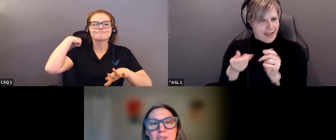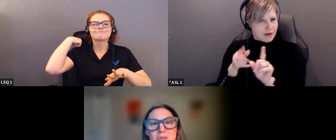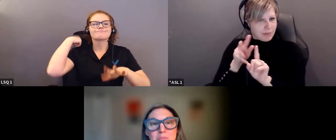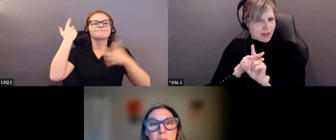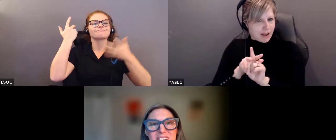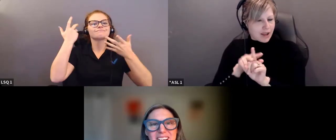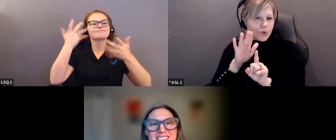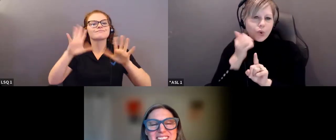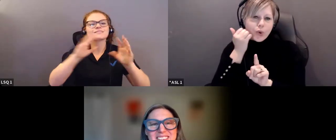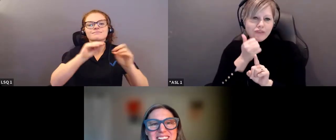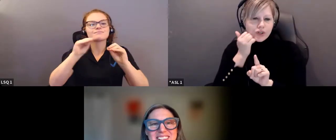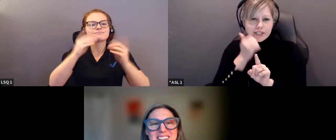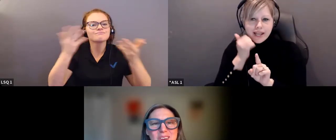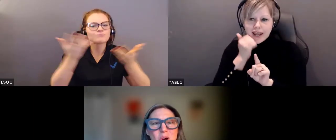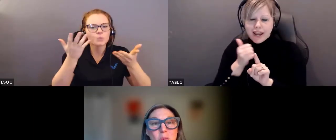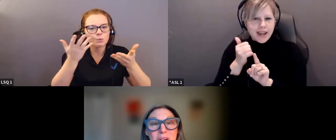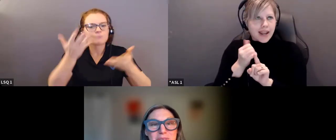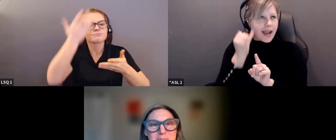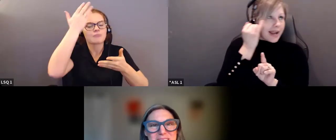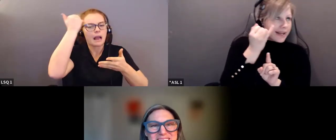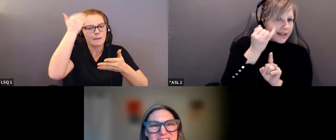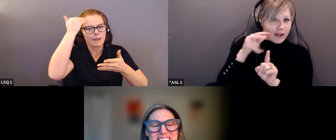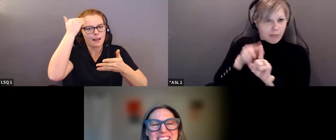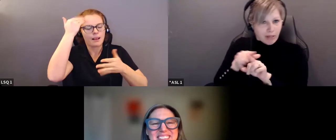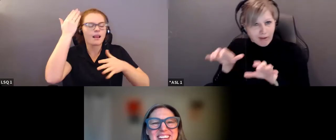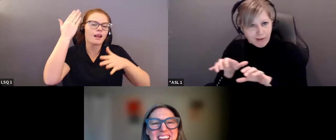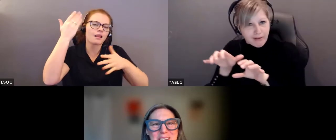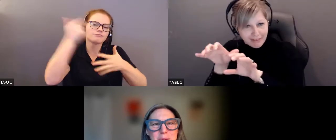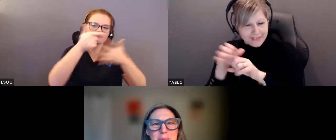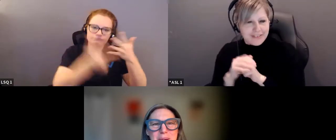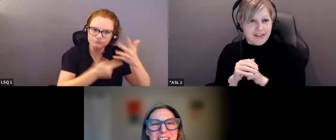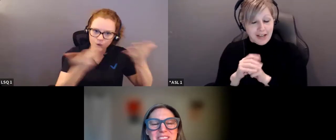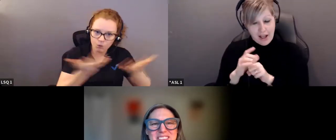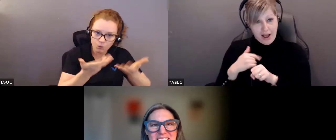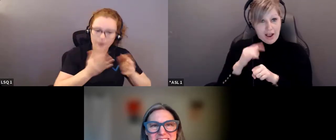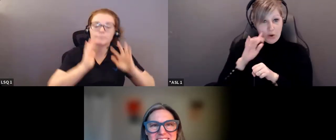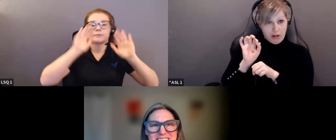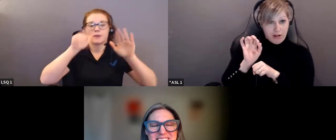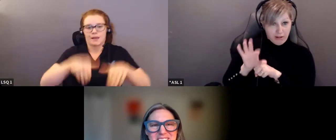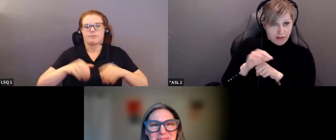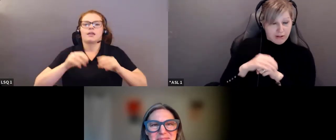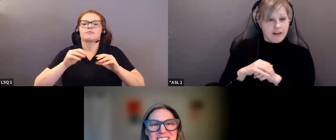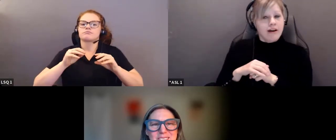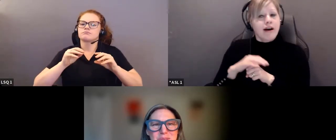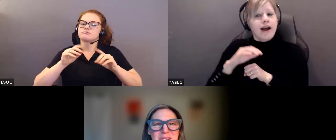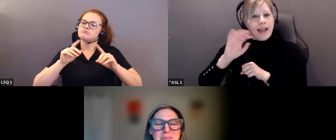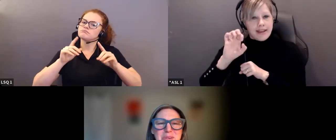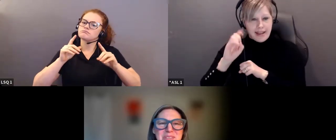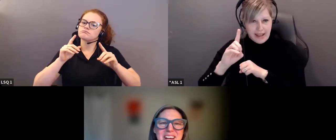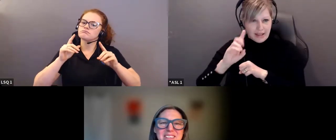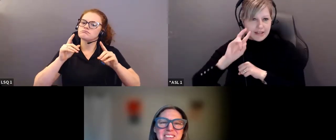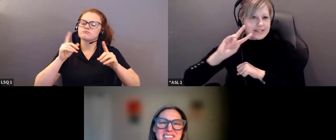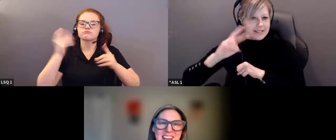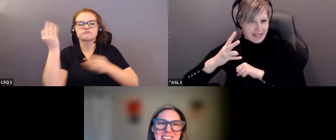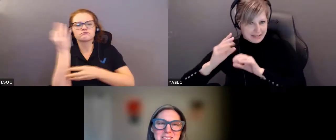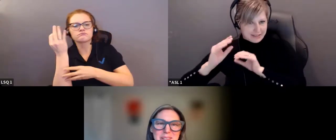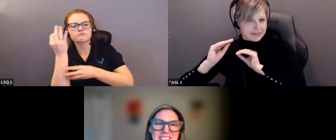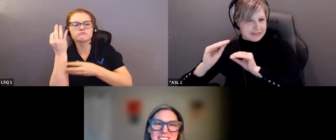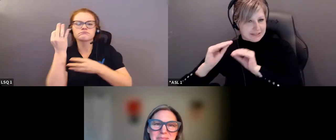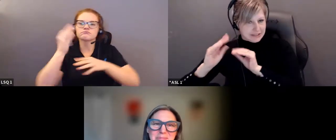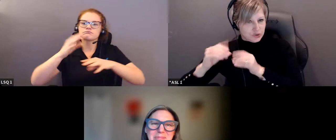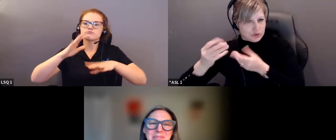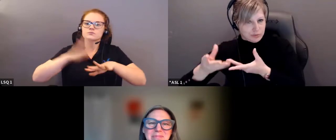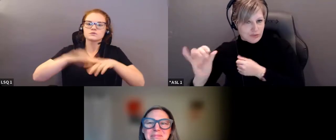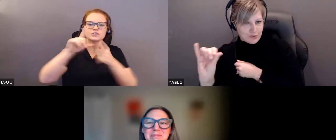about how to mobilize these ideas. One from me, and then Ed will be back with a second teaching. So if we could move now to the slides.